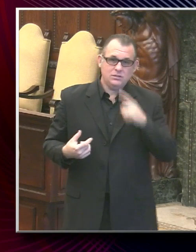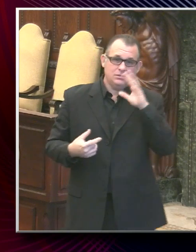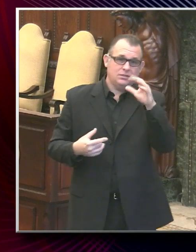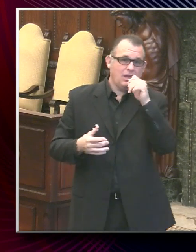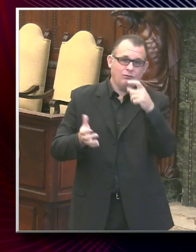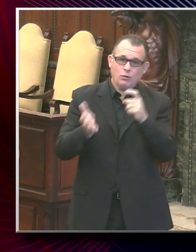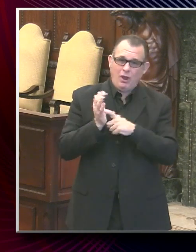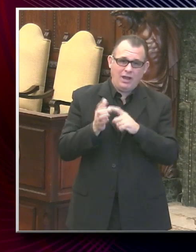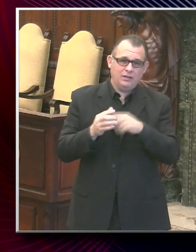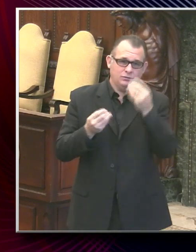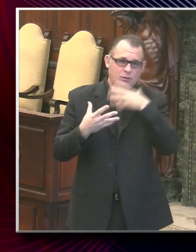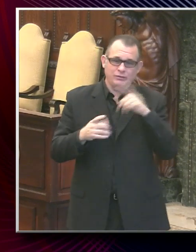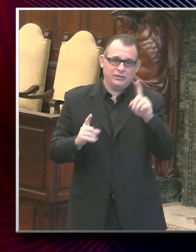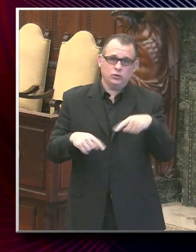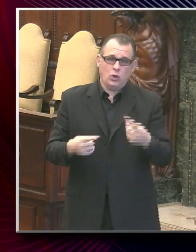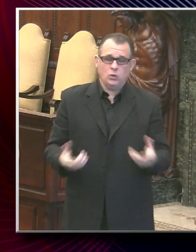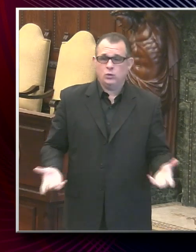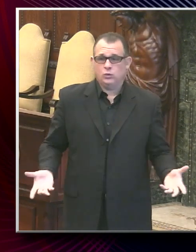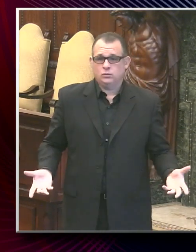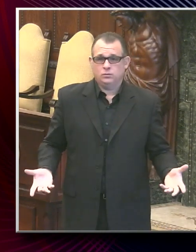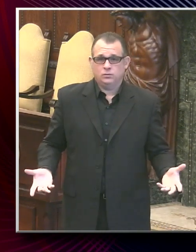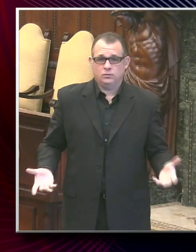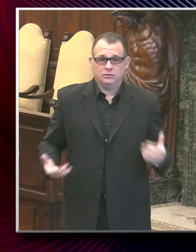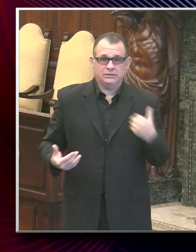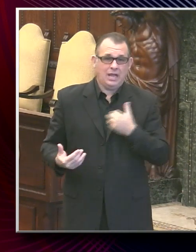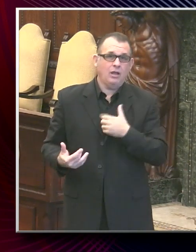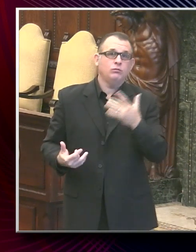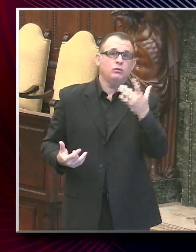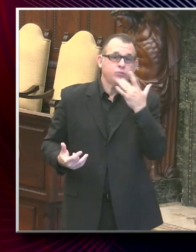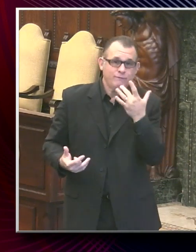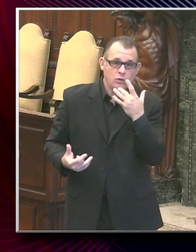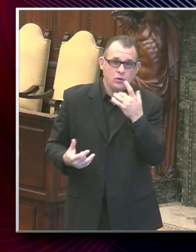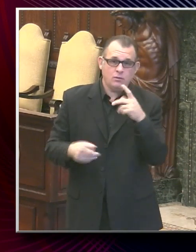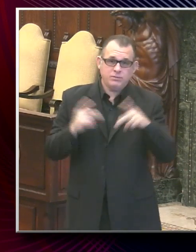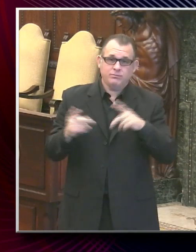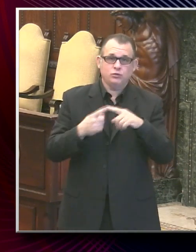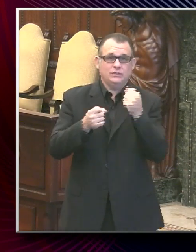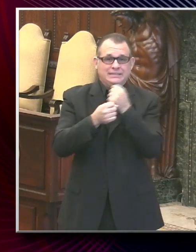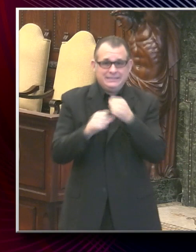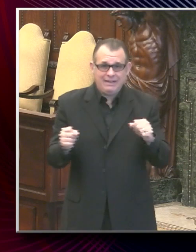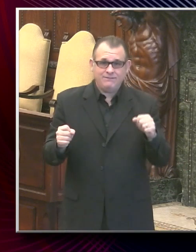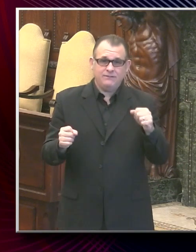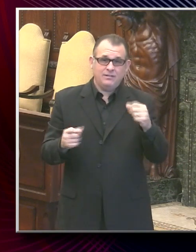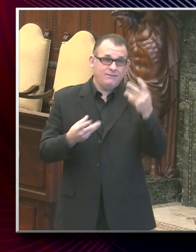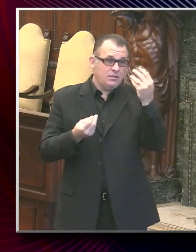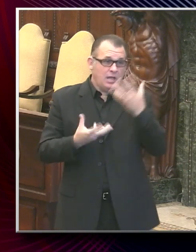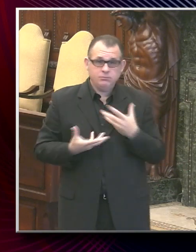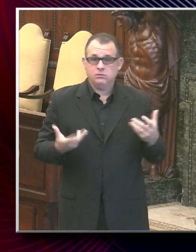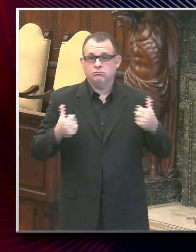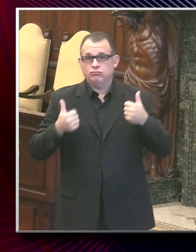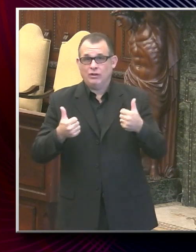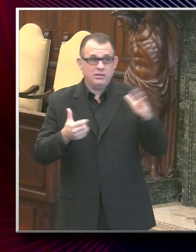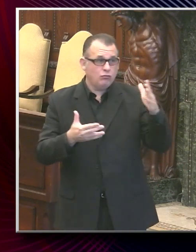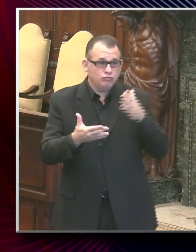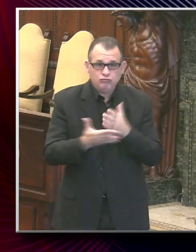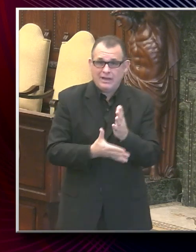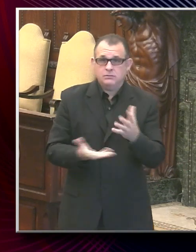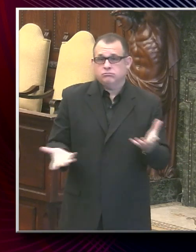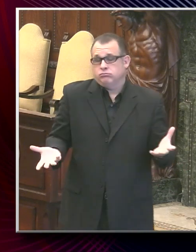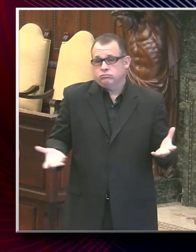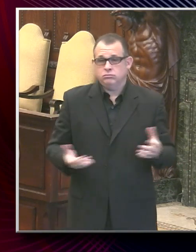they tell us what their route is. It's our preference to keep people safe if they tell us what their route is. There were